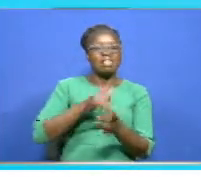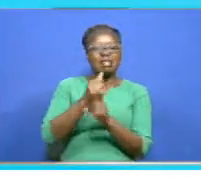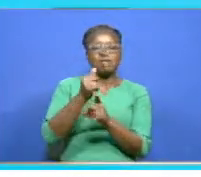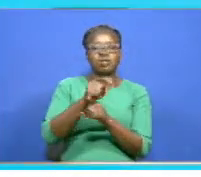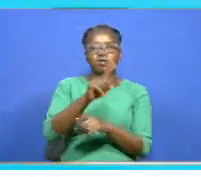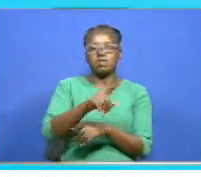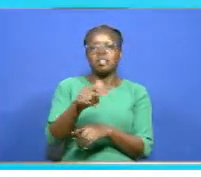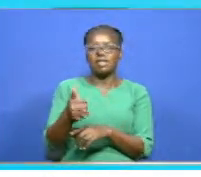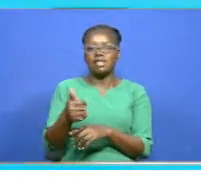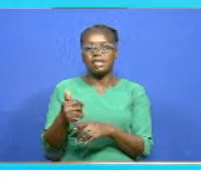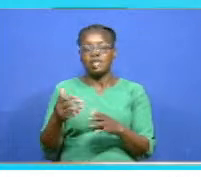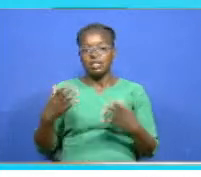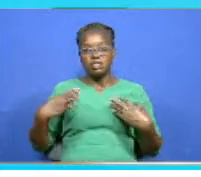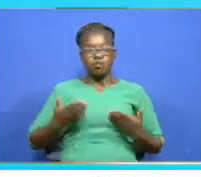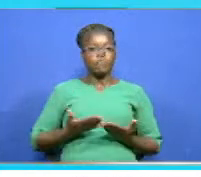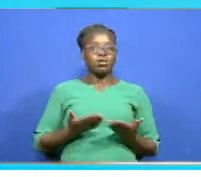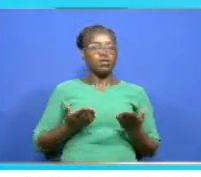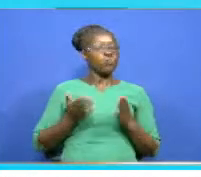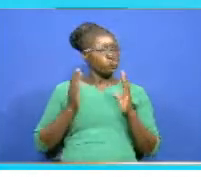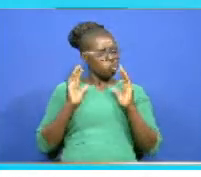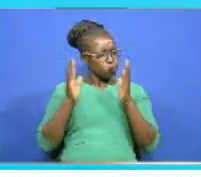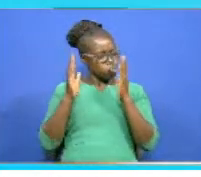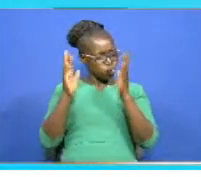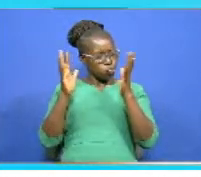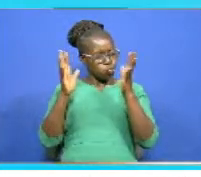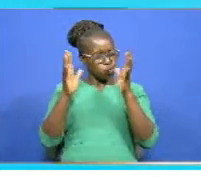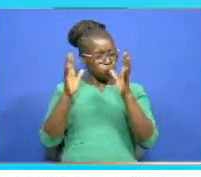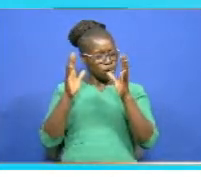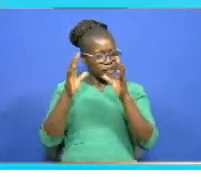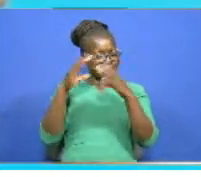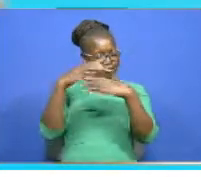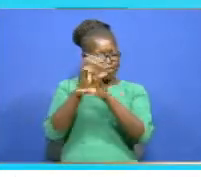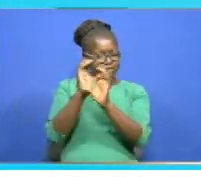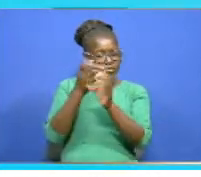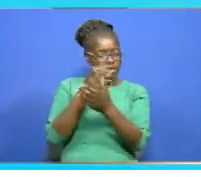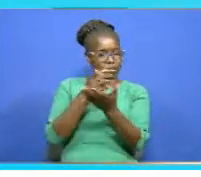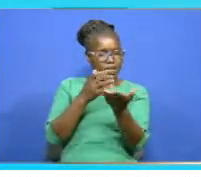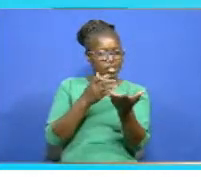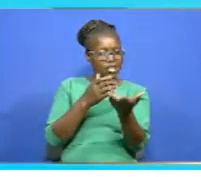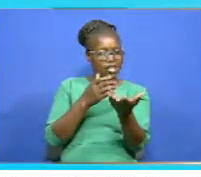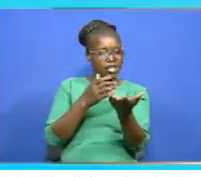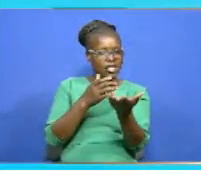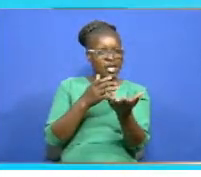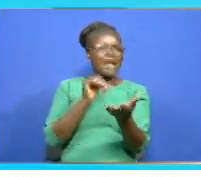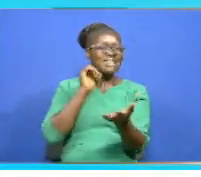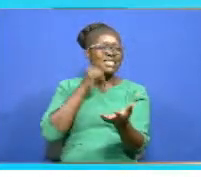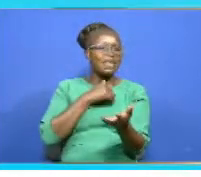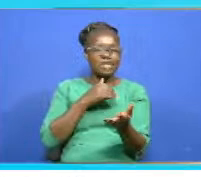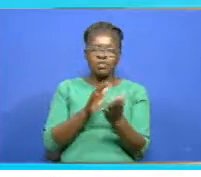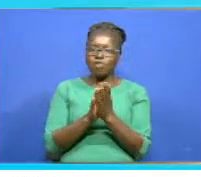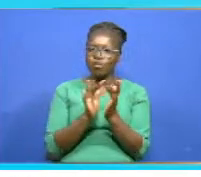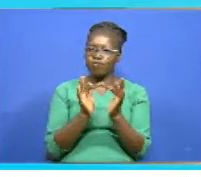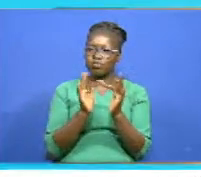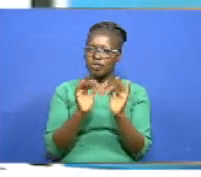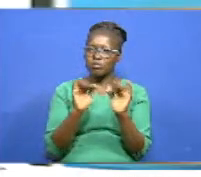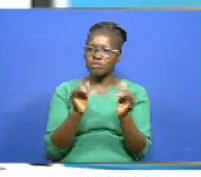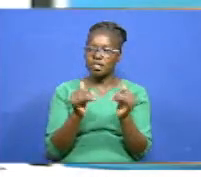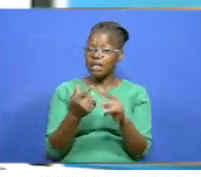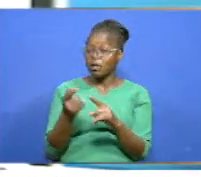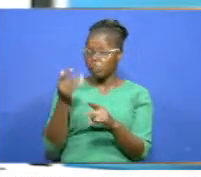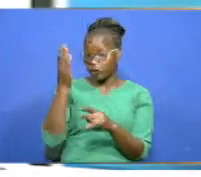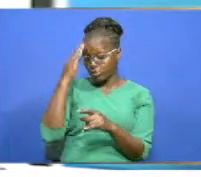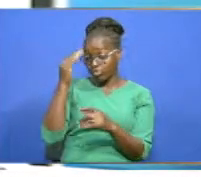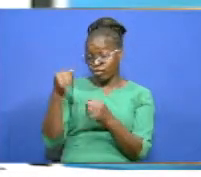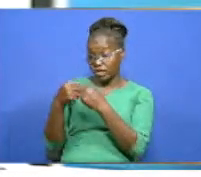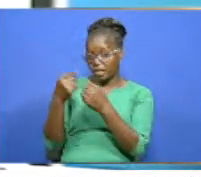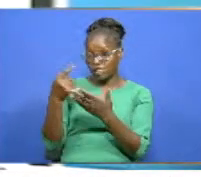is where now the cameras are, and that actually will be a juicy story, and especially for online media. And then, you know, but you know, the challenge is